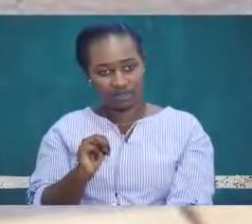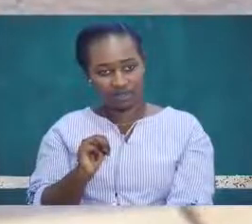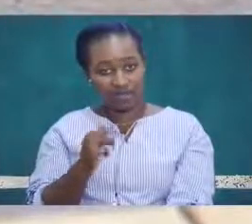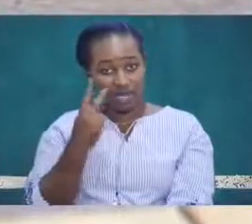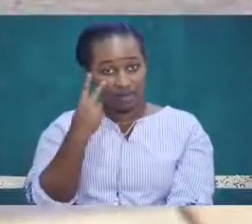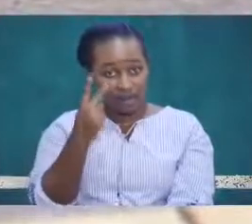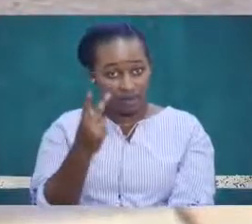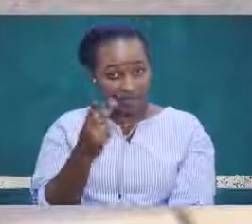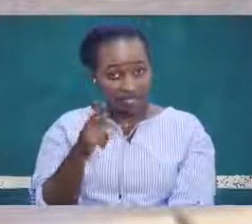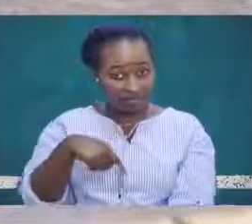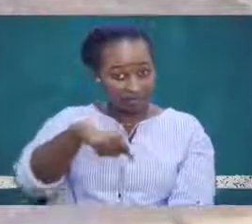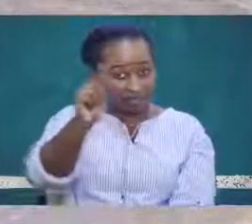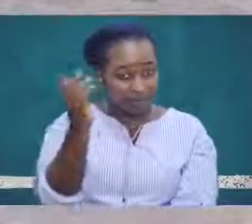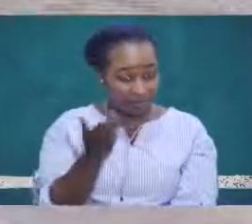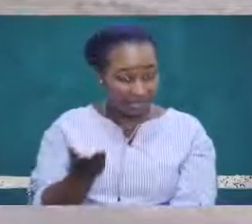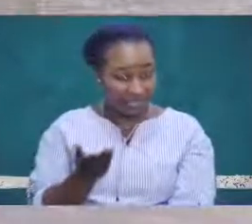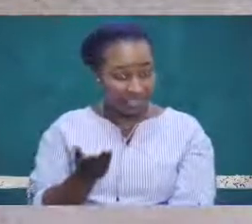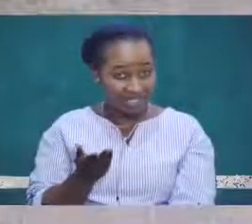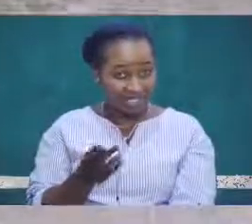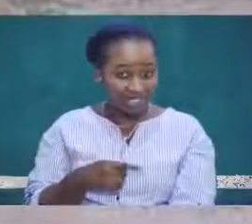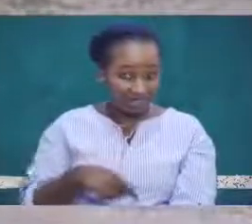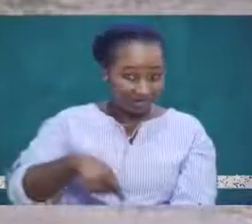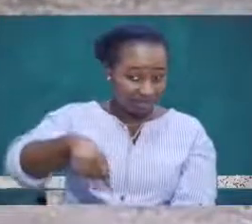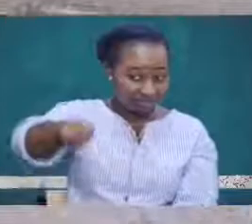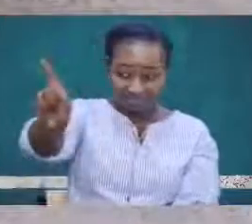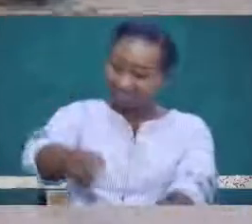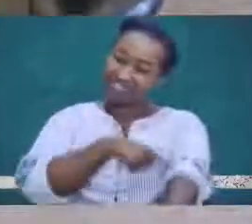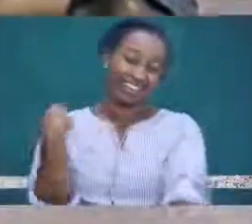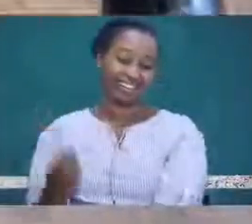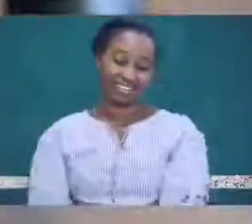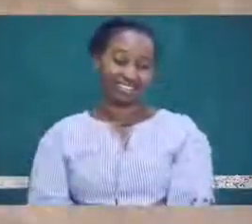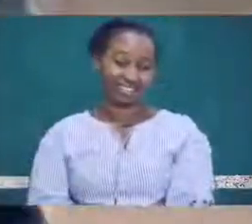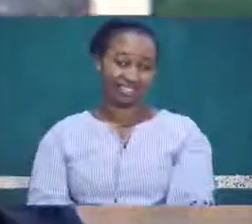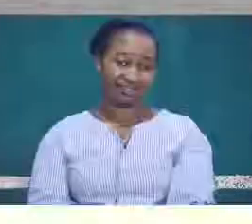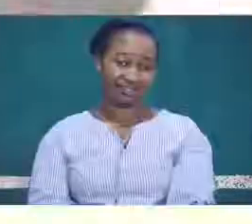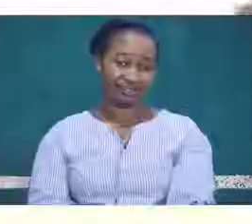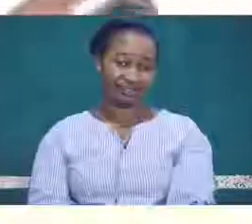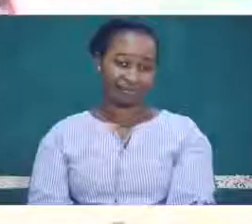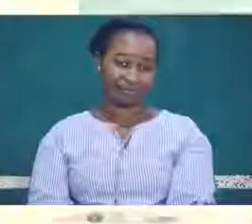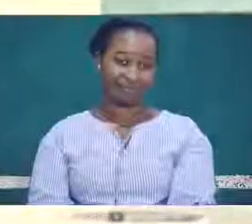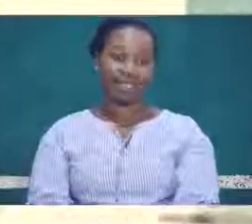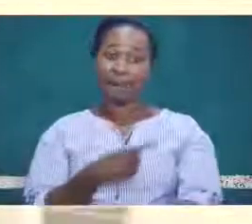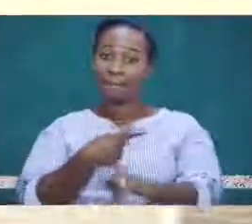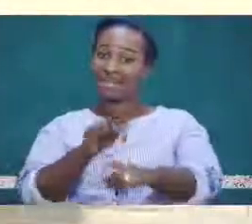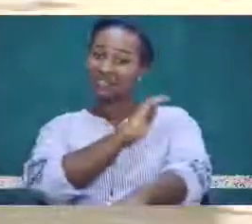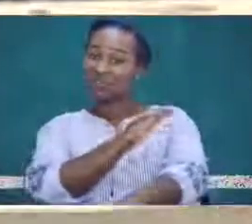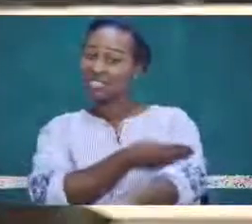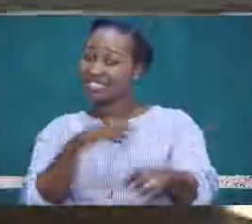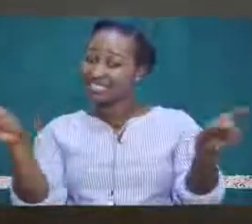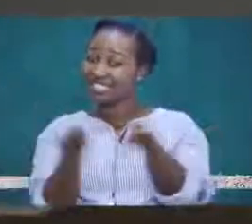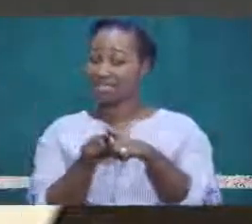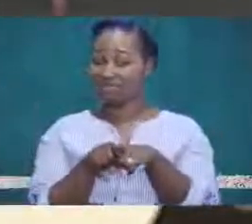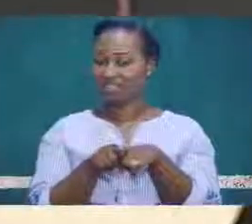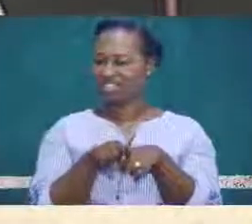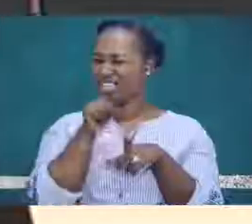Have you seen where it has moved? It has moved very far. And yet I applied the same force. So